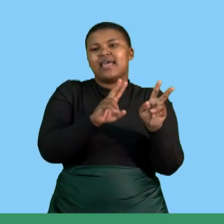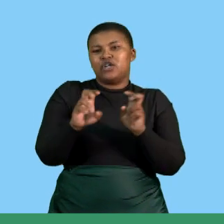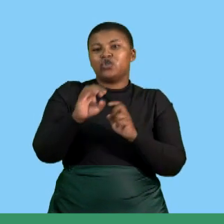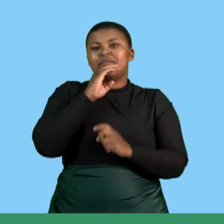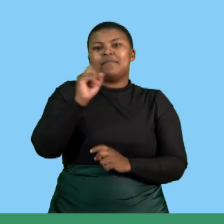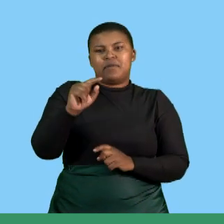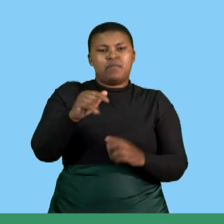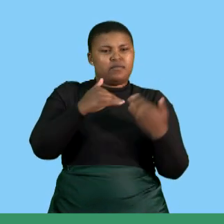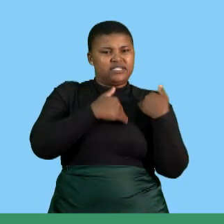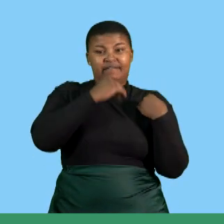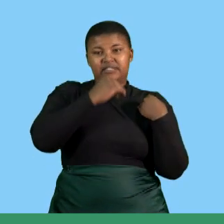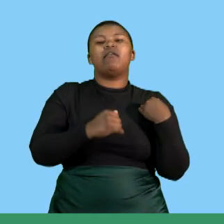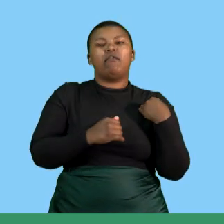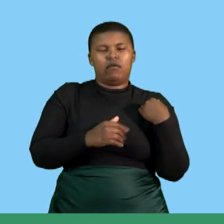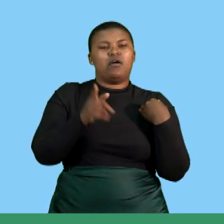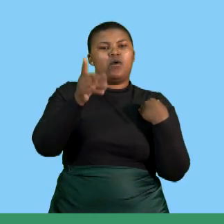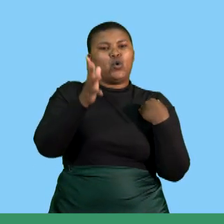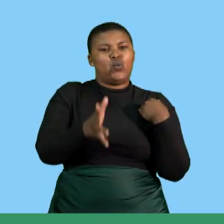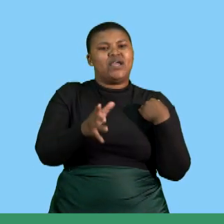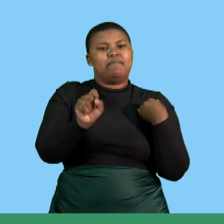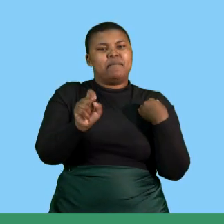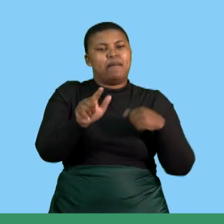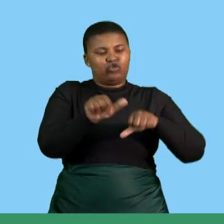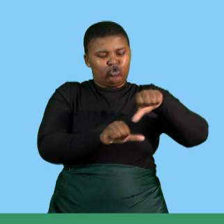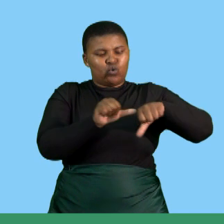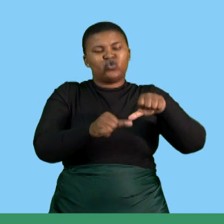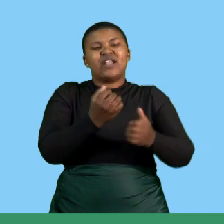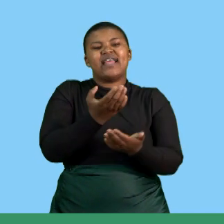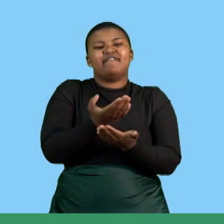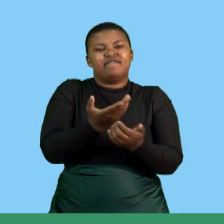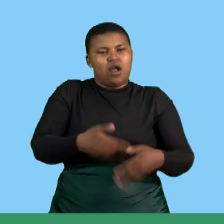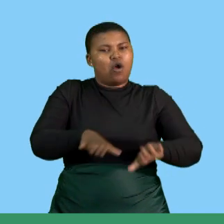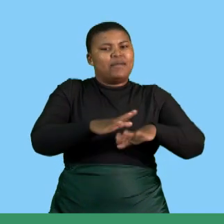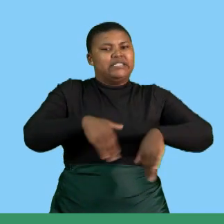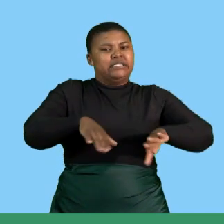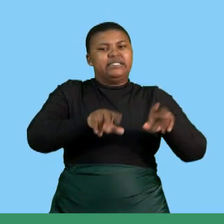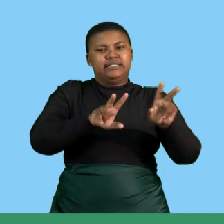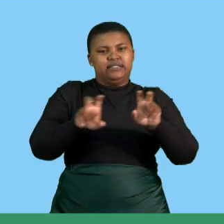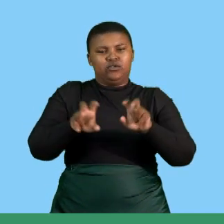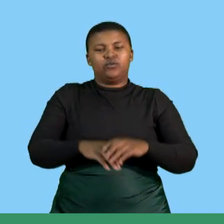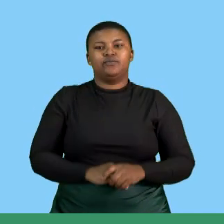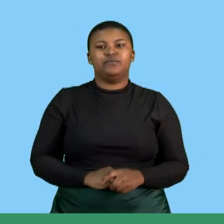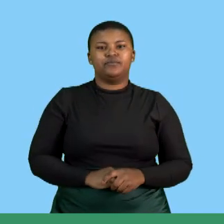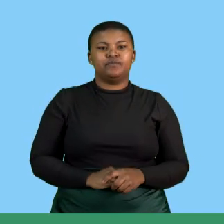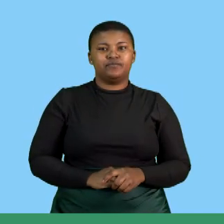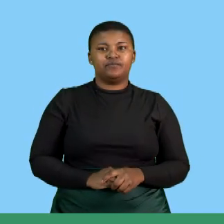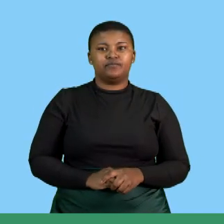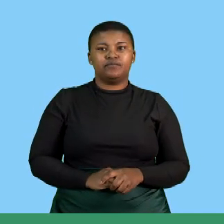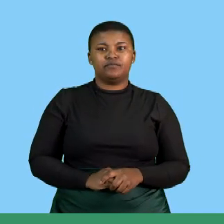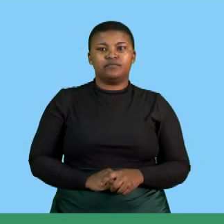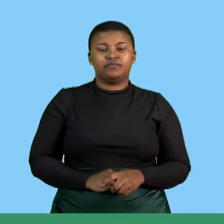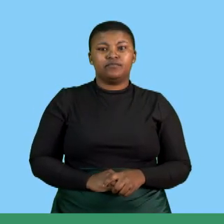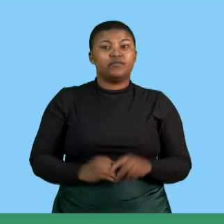can be safe to conclude that this then will be a social environment issue. Then